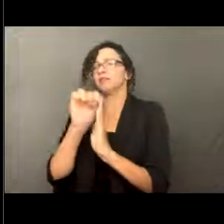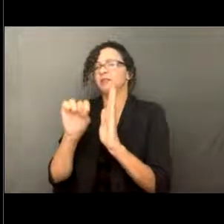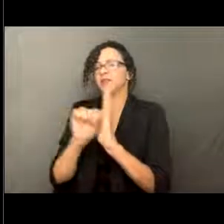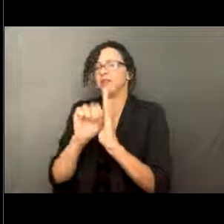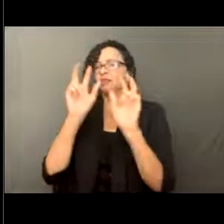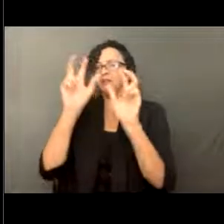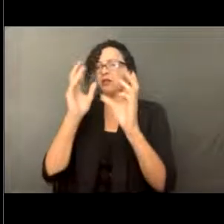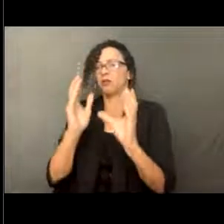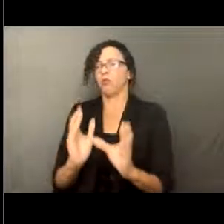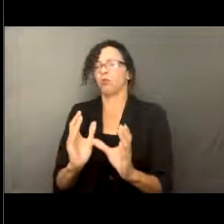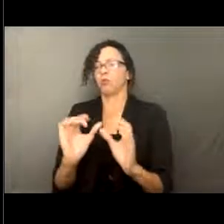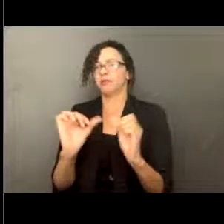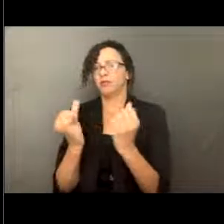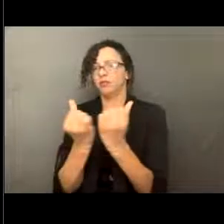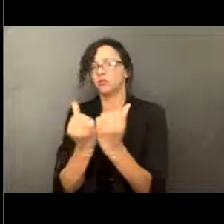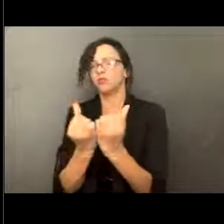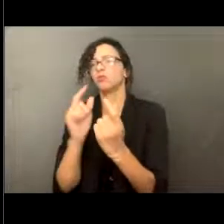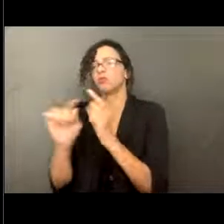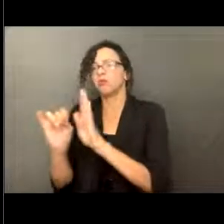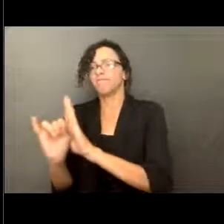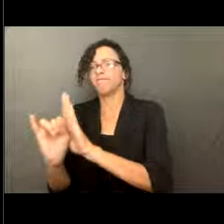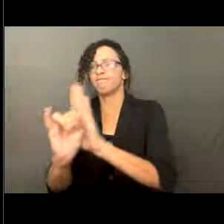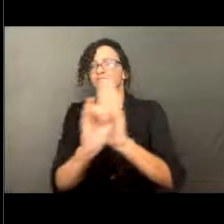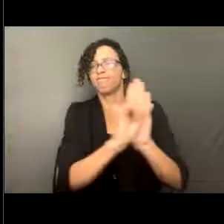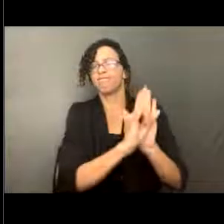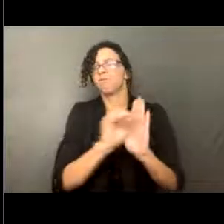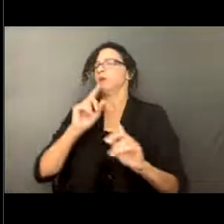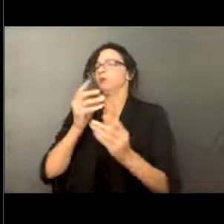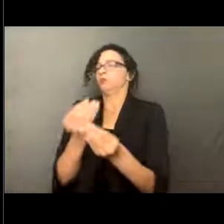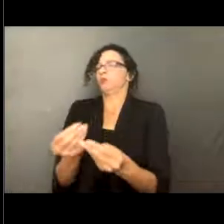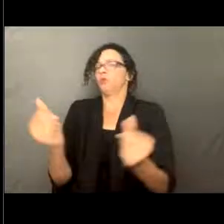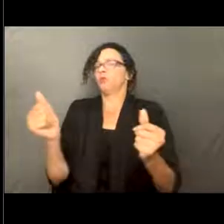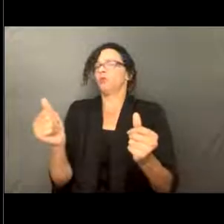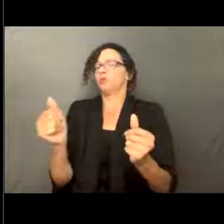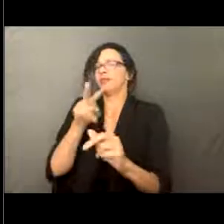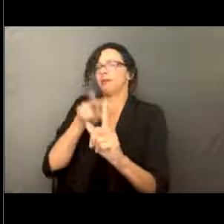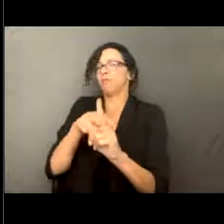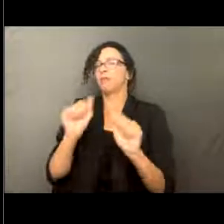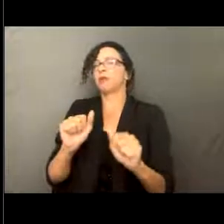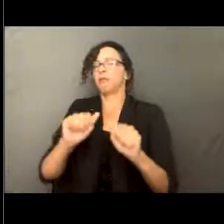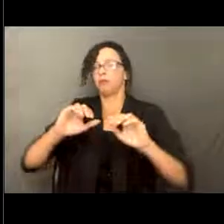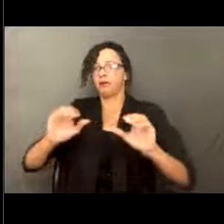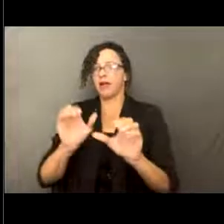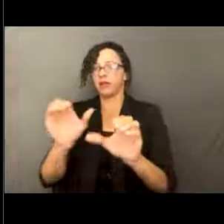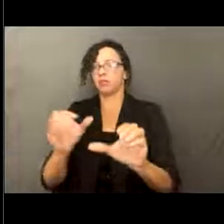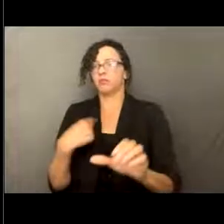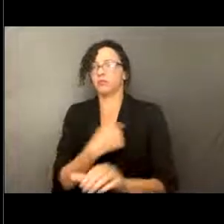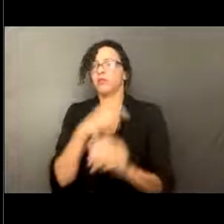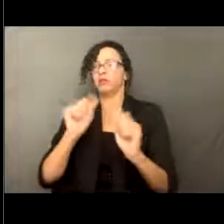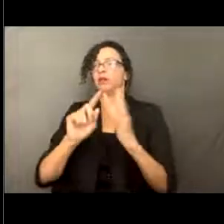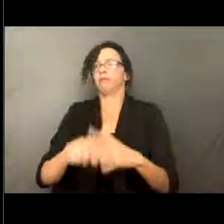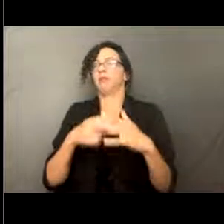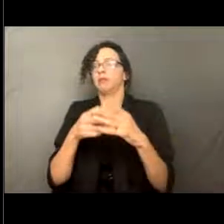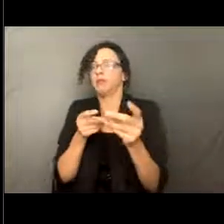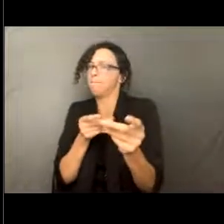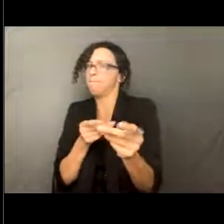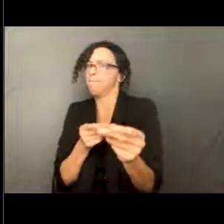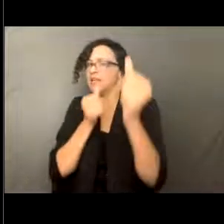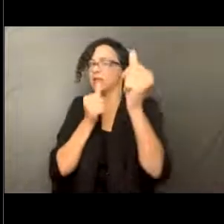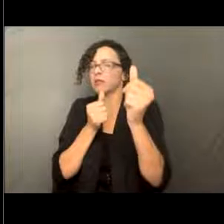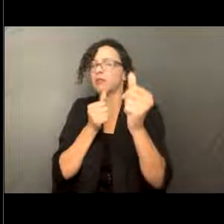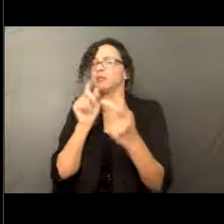to identify solutions, identify implementable actions that we can implement immediately to turn